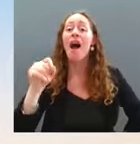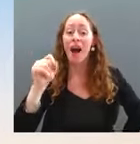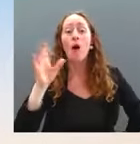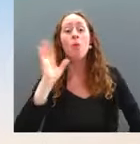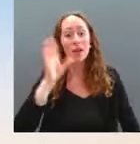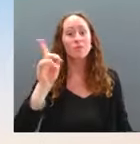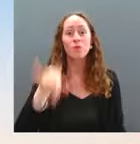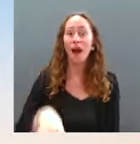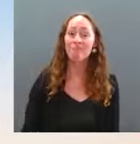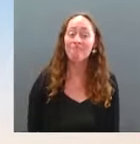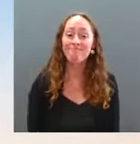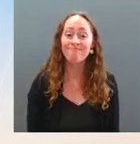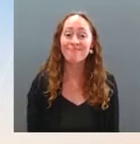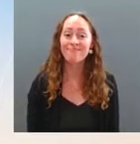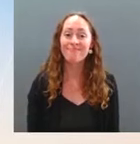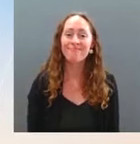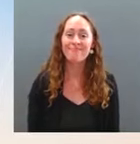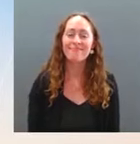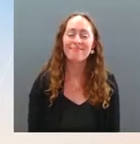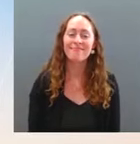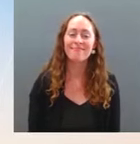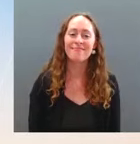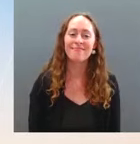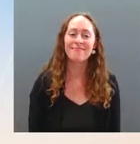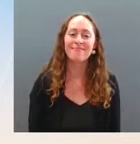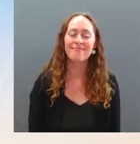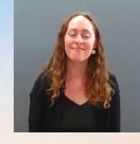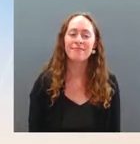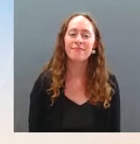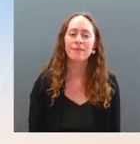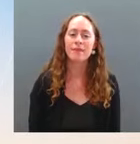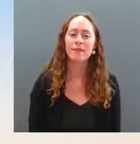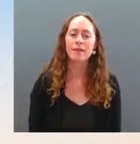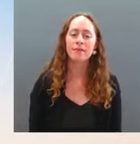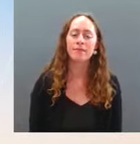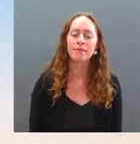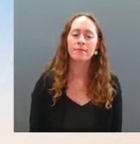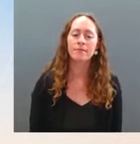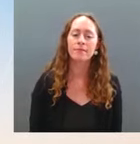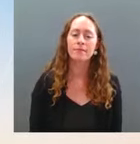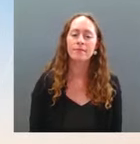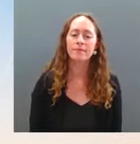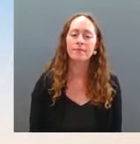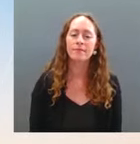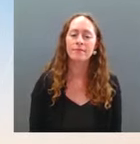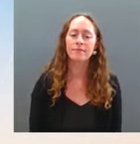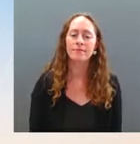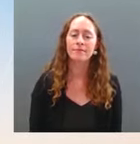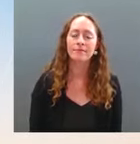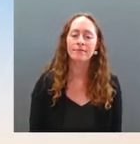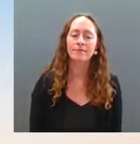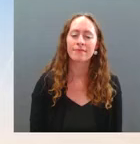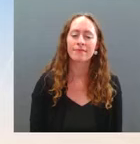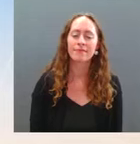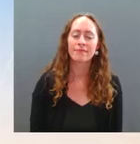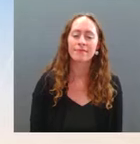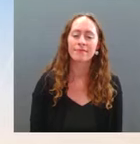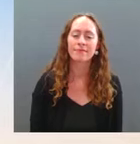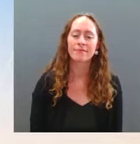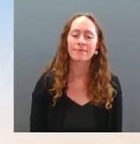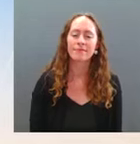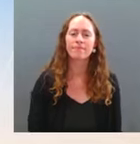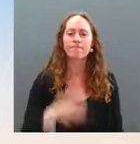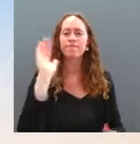question, it looks like that bill is stalled now. What are the short-term consequences of not having new funding in place? Is there a risk that you can't